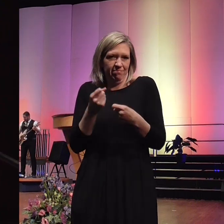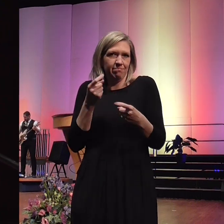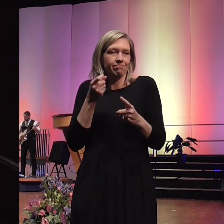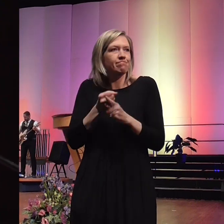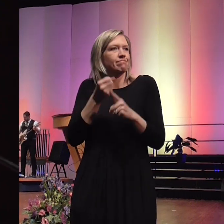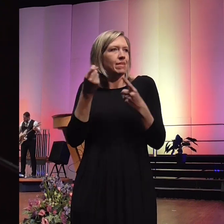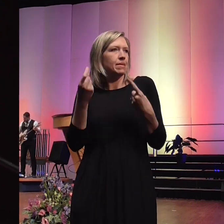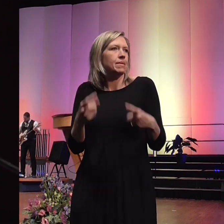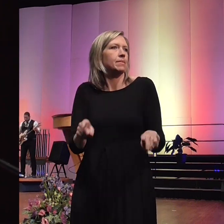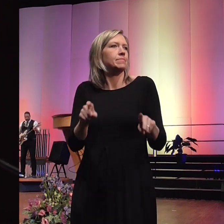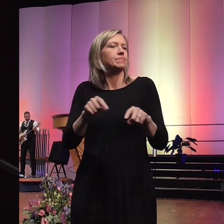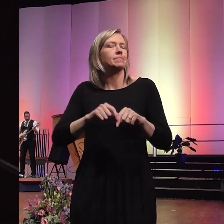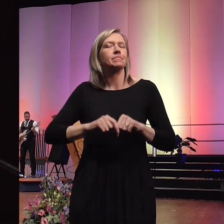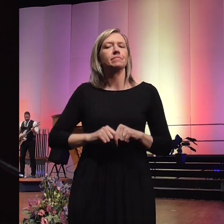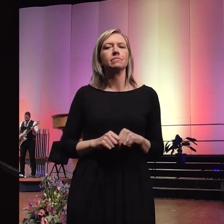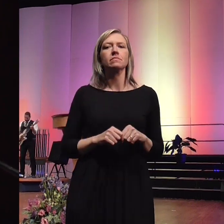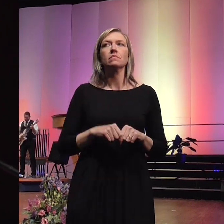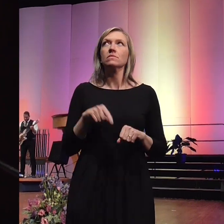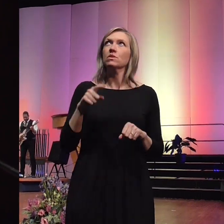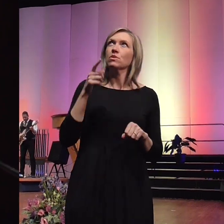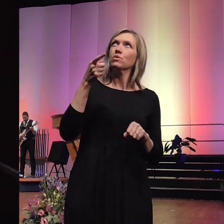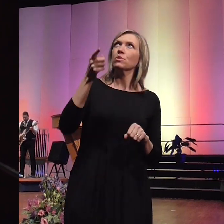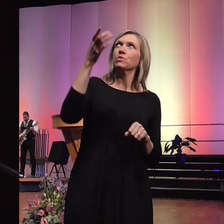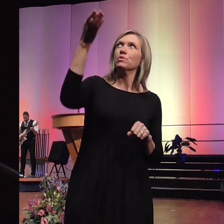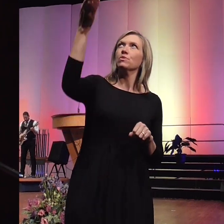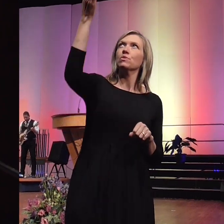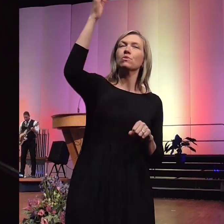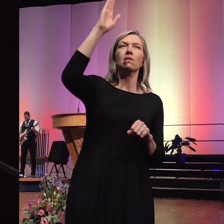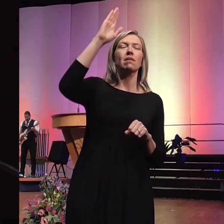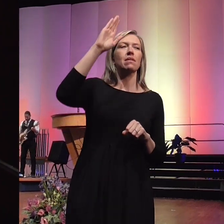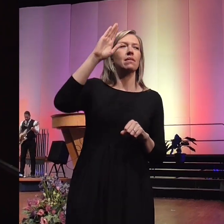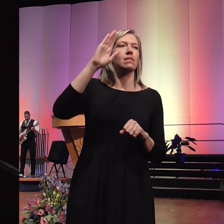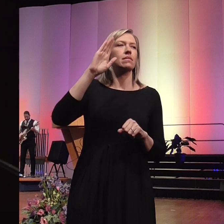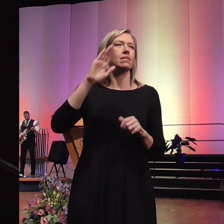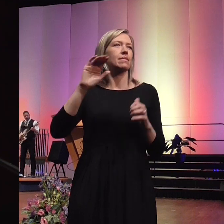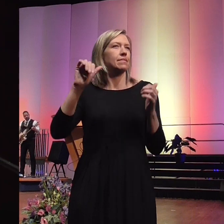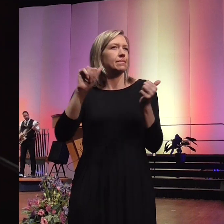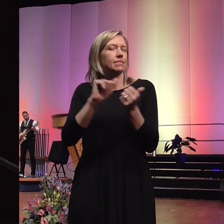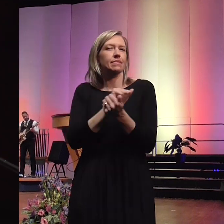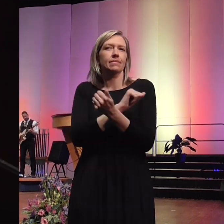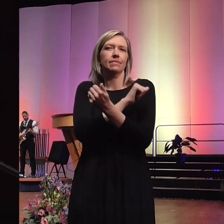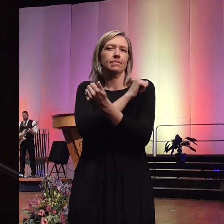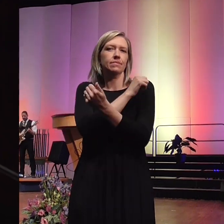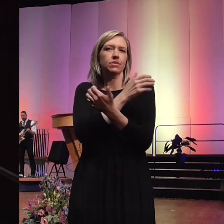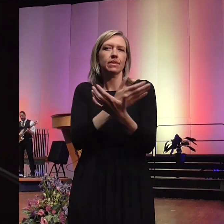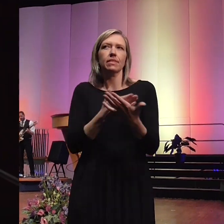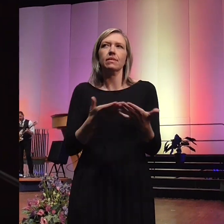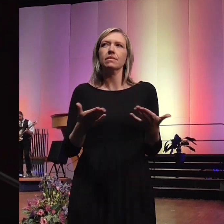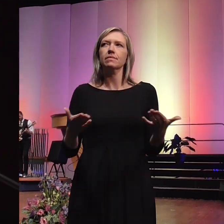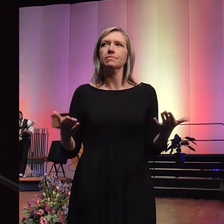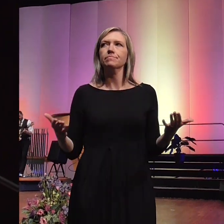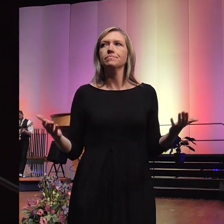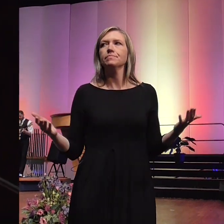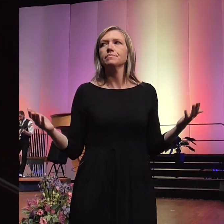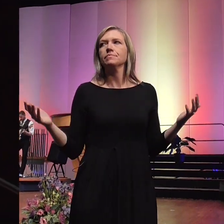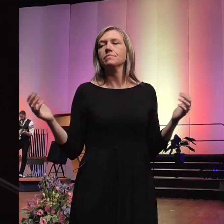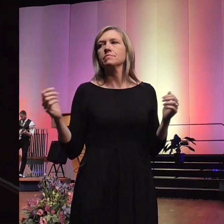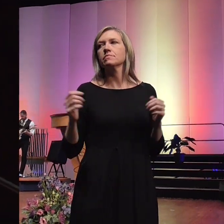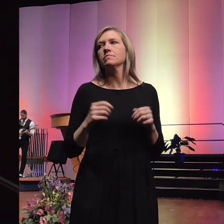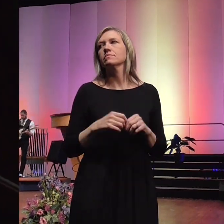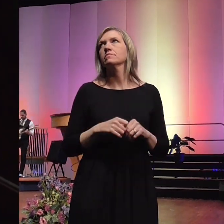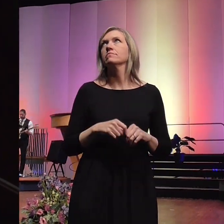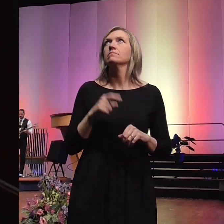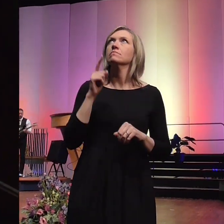into being. You are God of